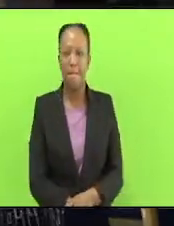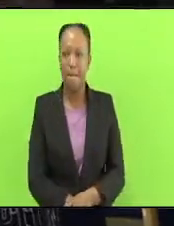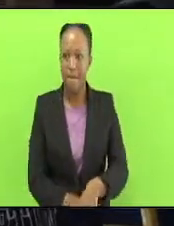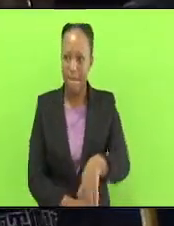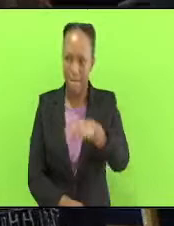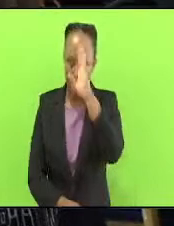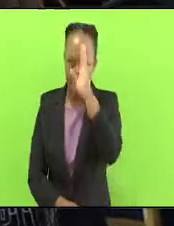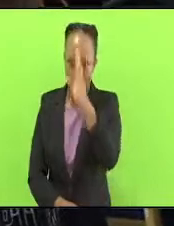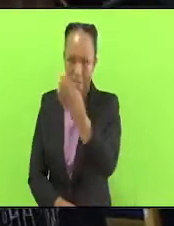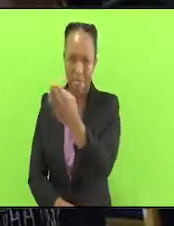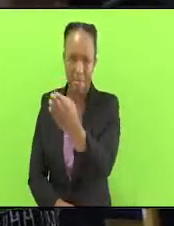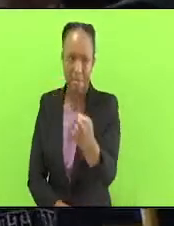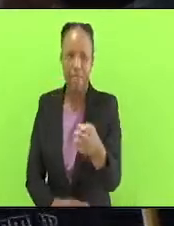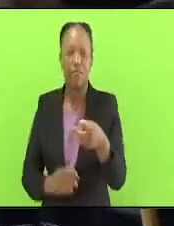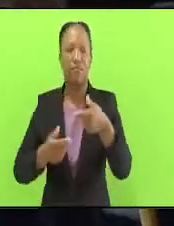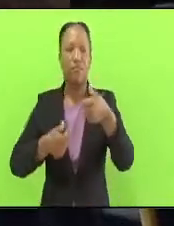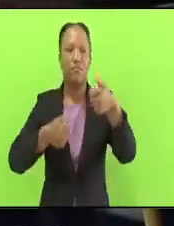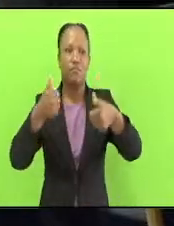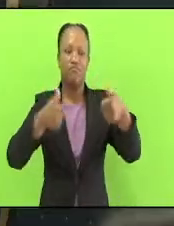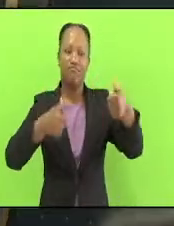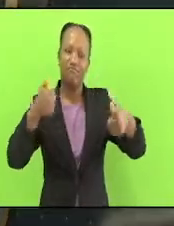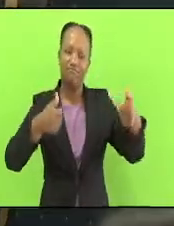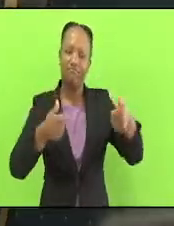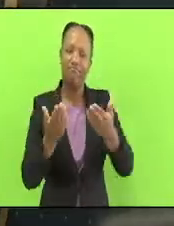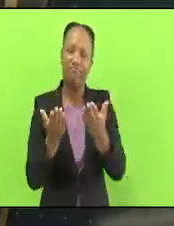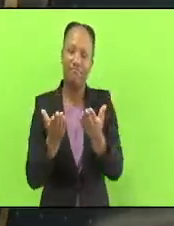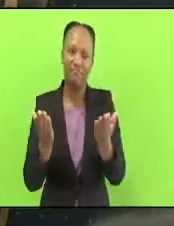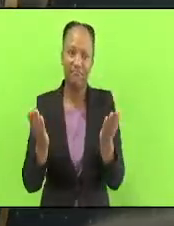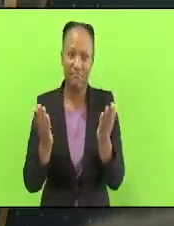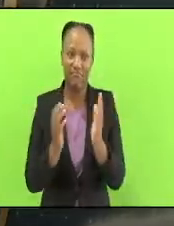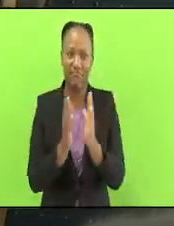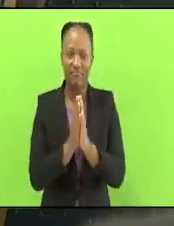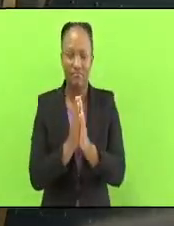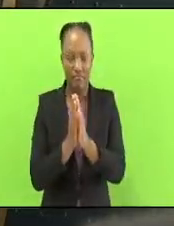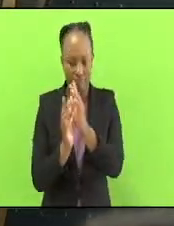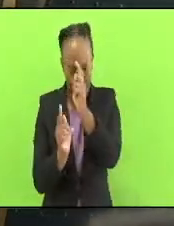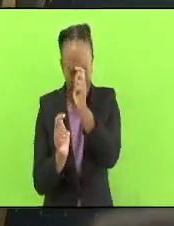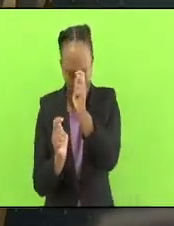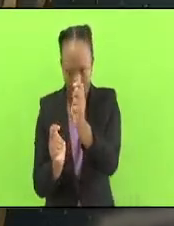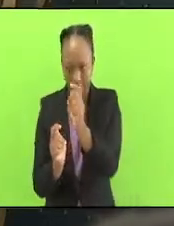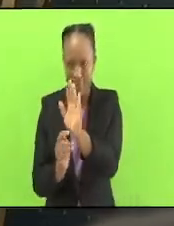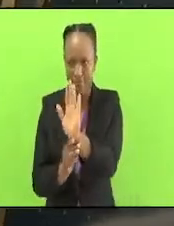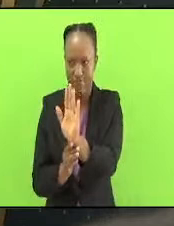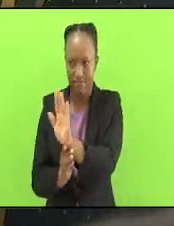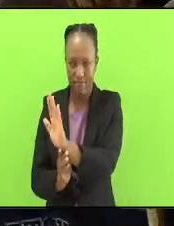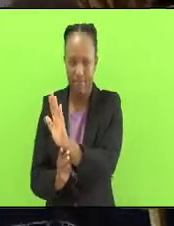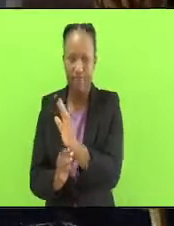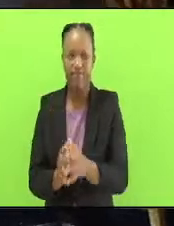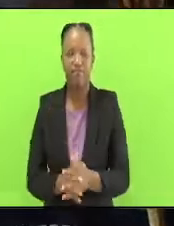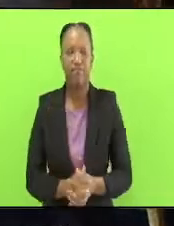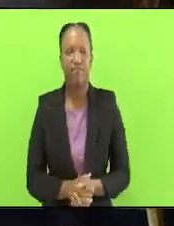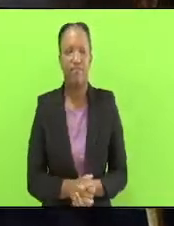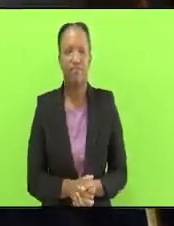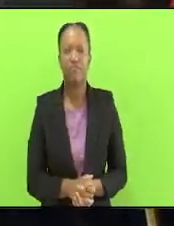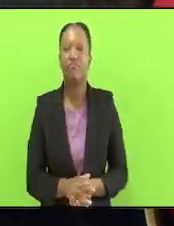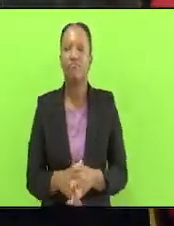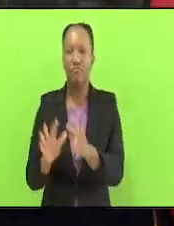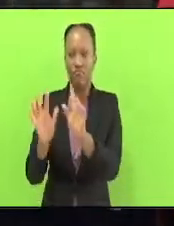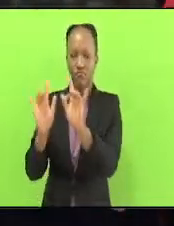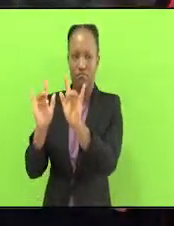Dumelang ka ditilo ka go latelana ka le tlhompha bagolo ka le